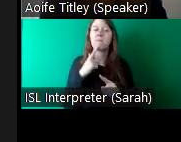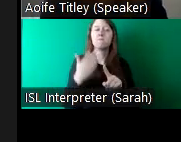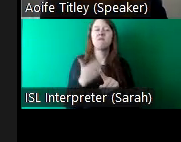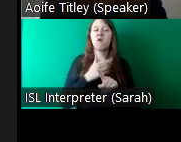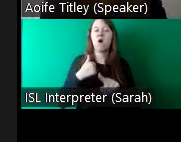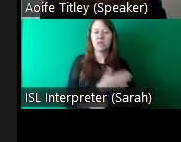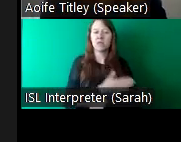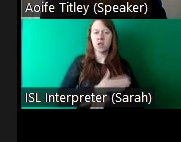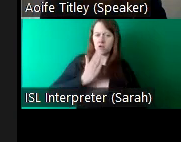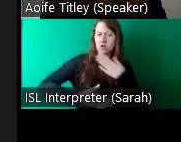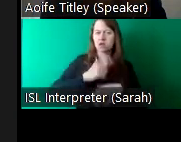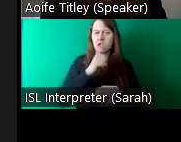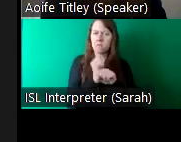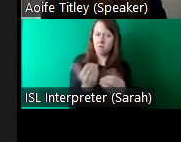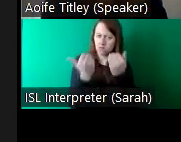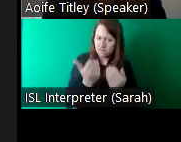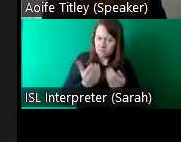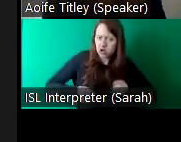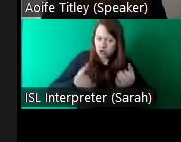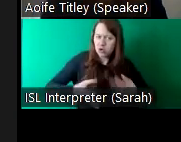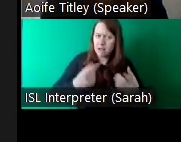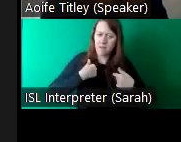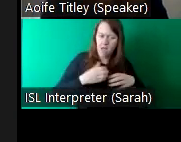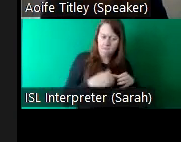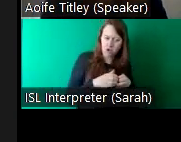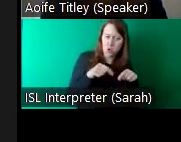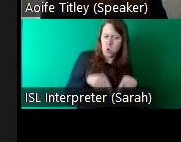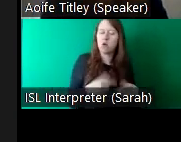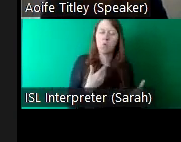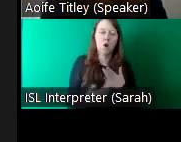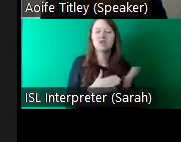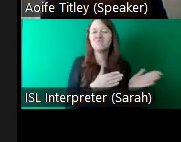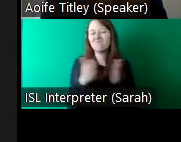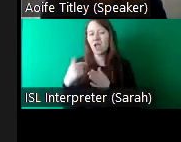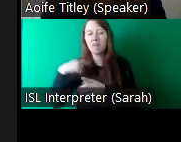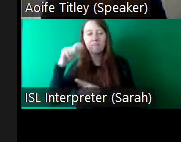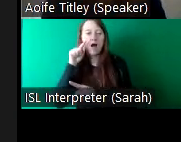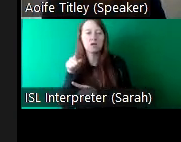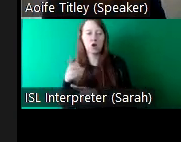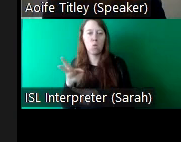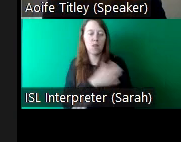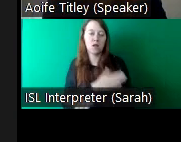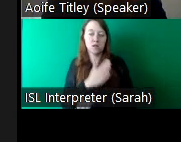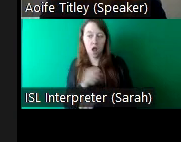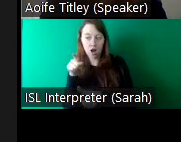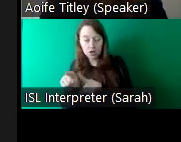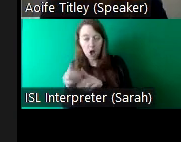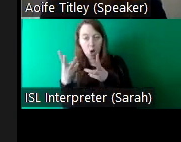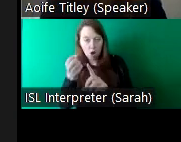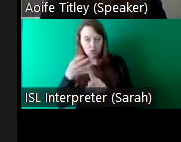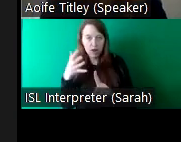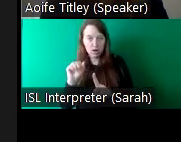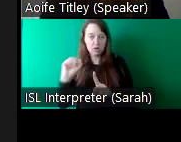and the specific details of my module, just as a kind of a starting point, I thought it might be important to acknowledge that I suppose a